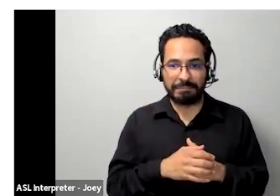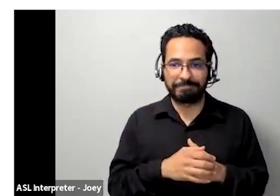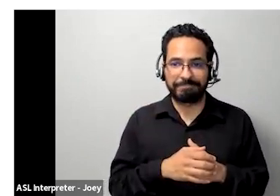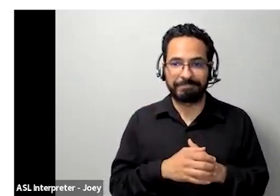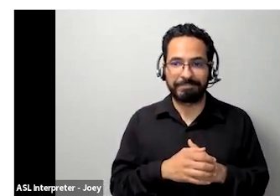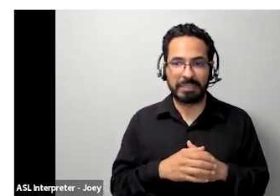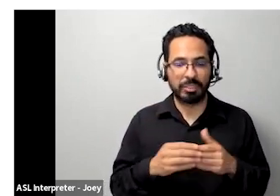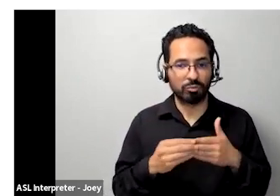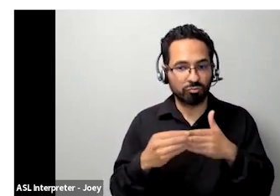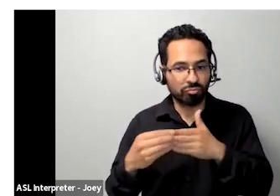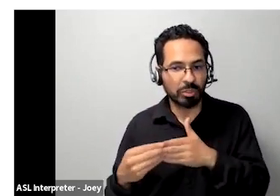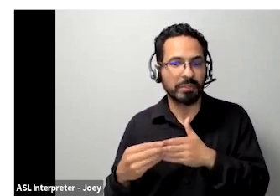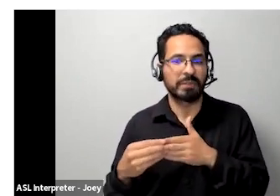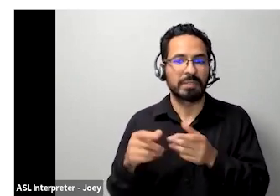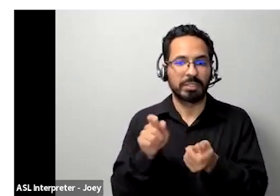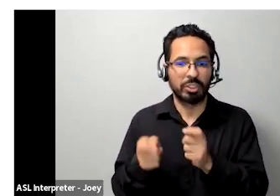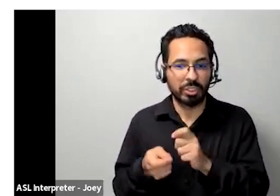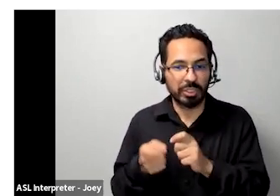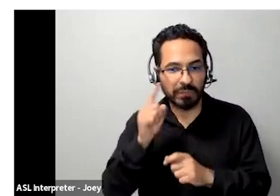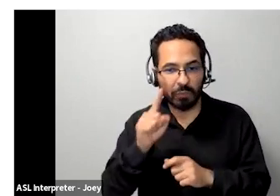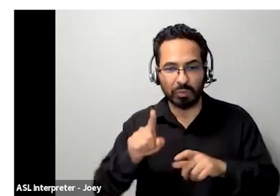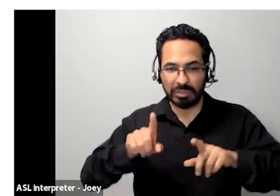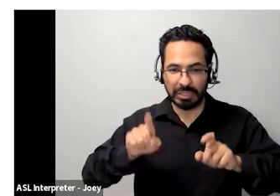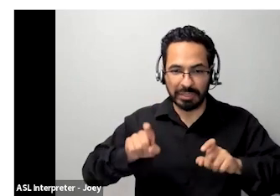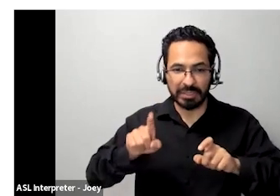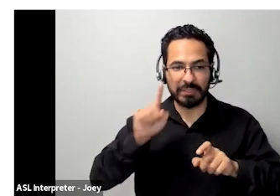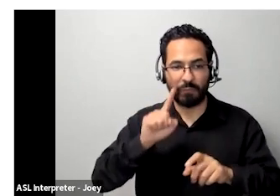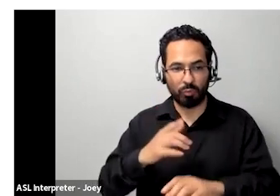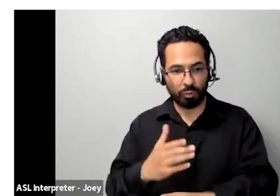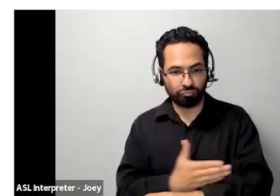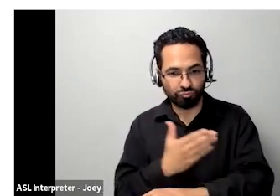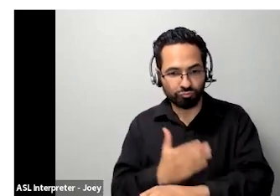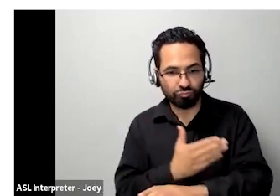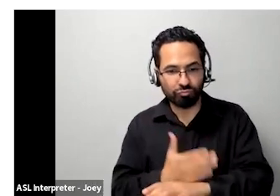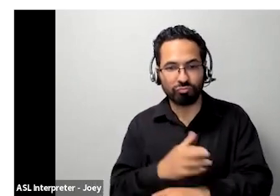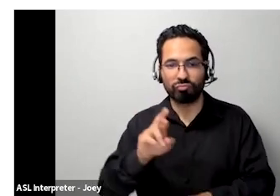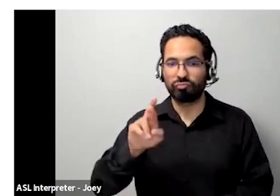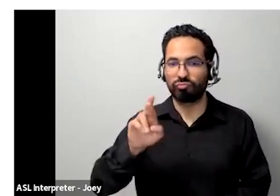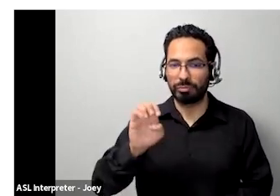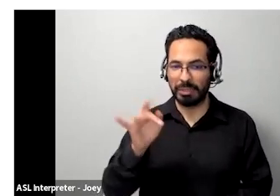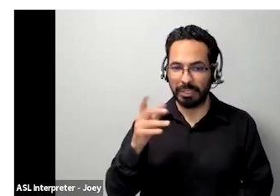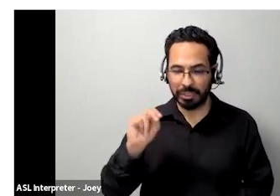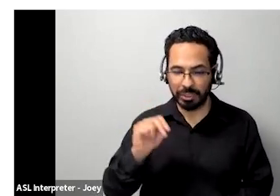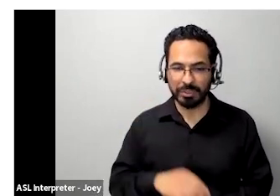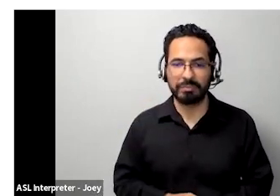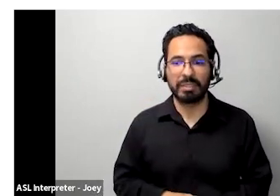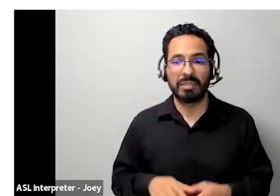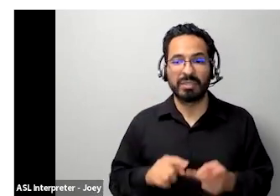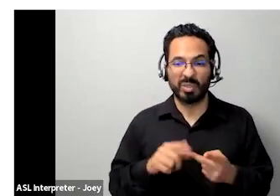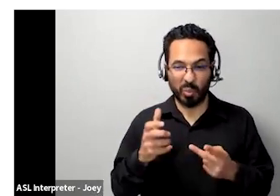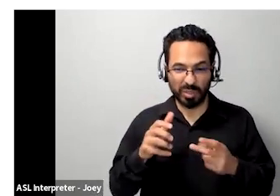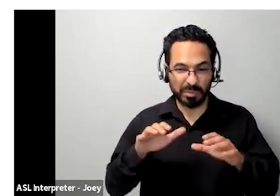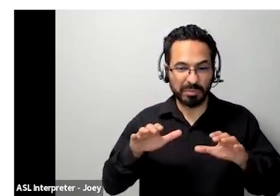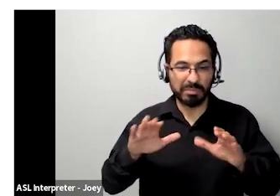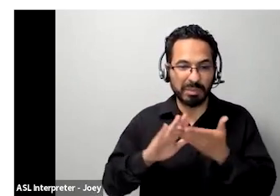driving the change to do testing and remediation, you also want to be proactive when it comes to creating design systems